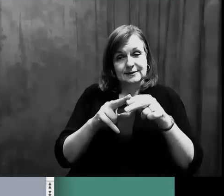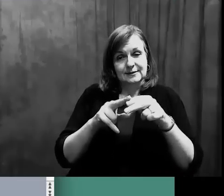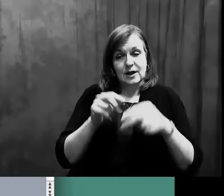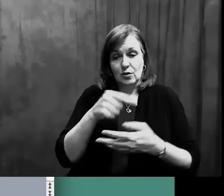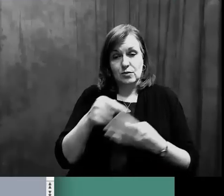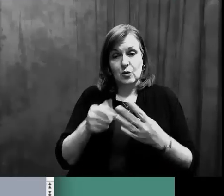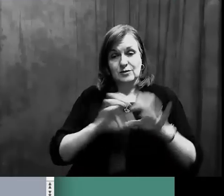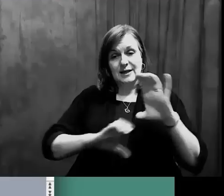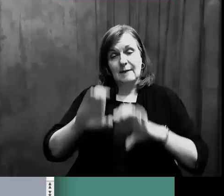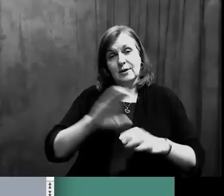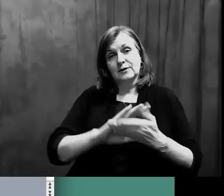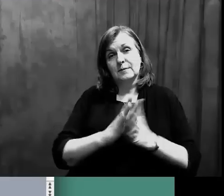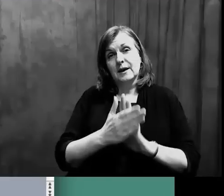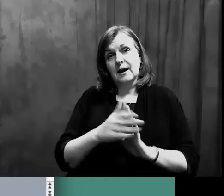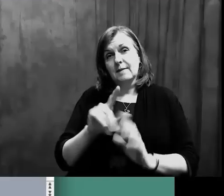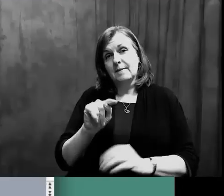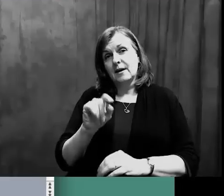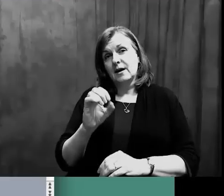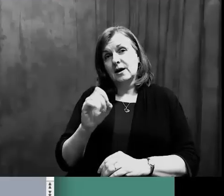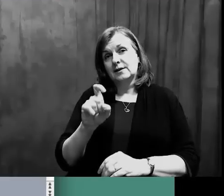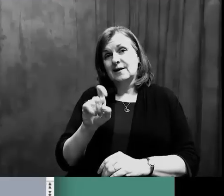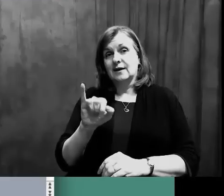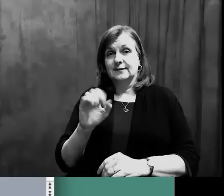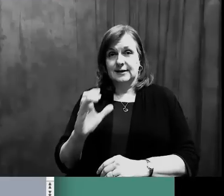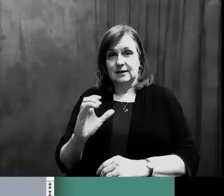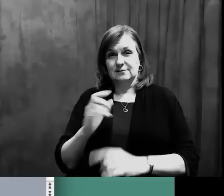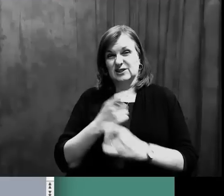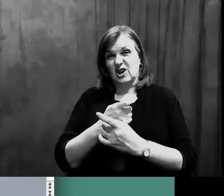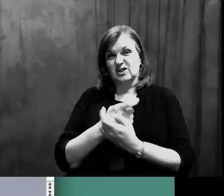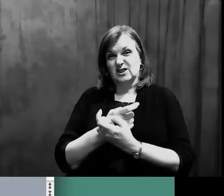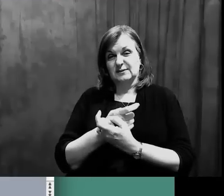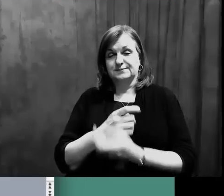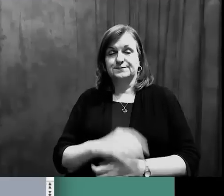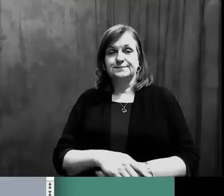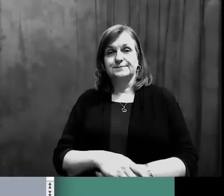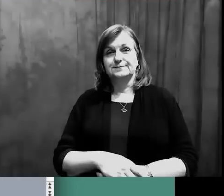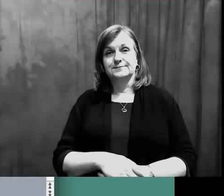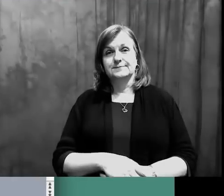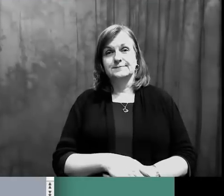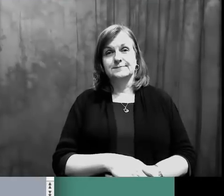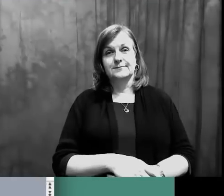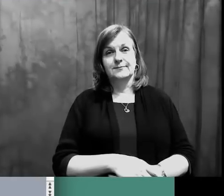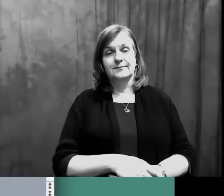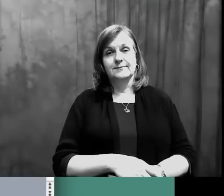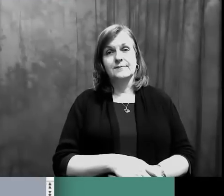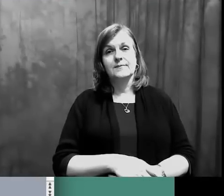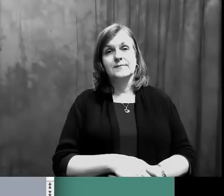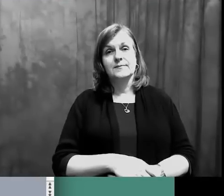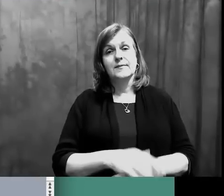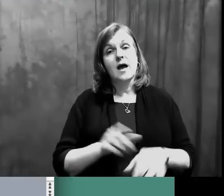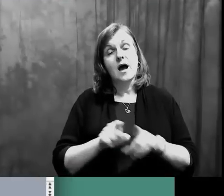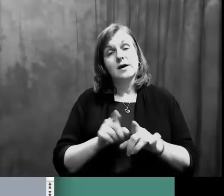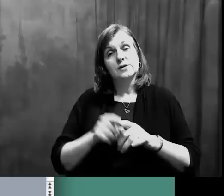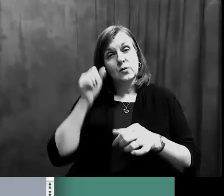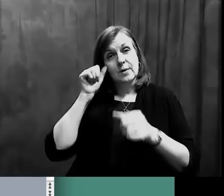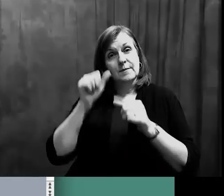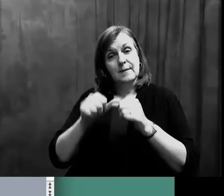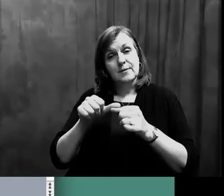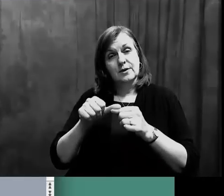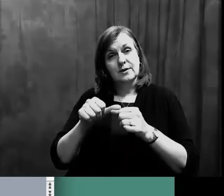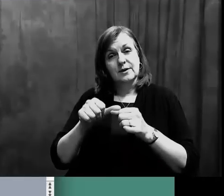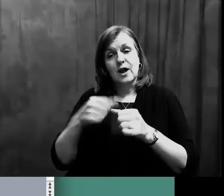concentrations of some of these hormones, they are chemicals, they will become toxic to the plant. The other thing we have to